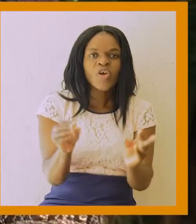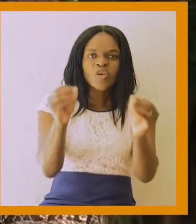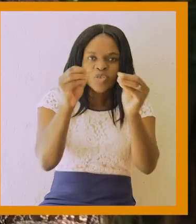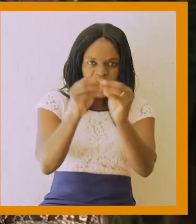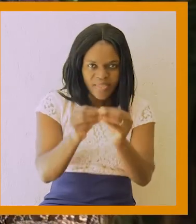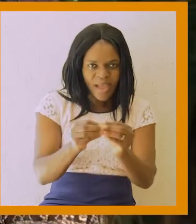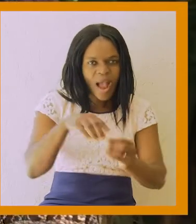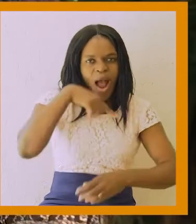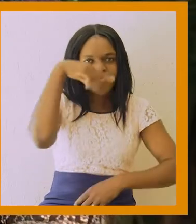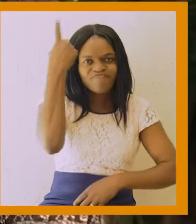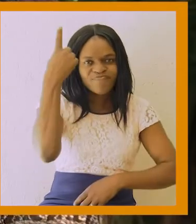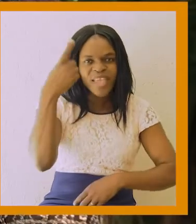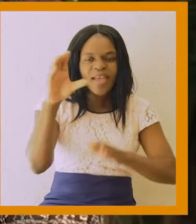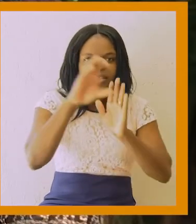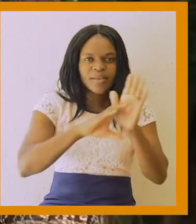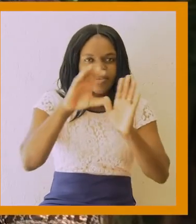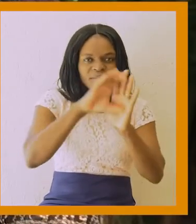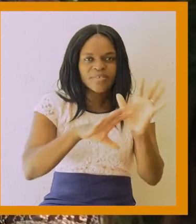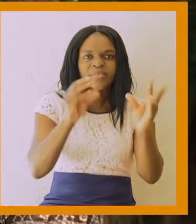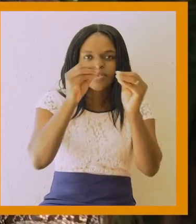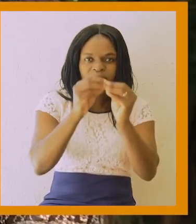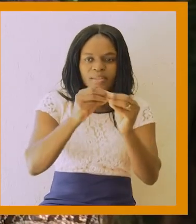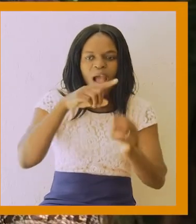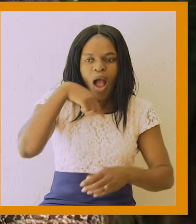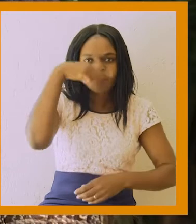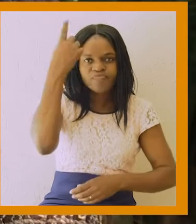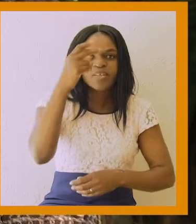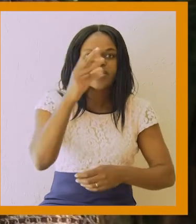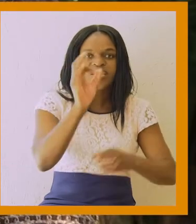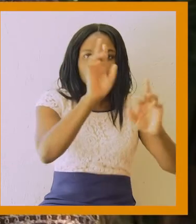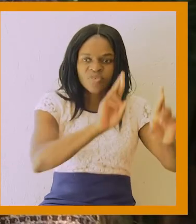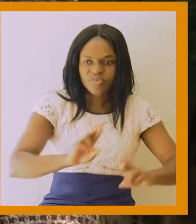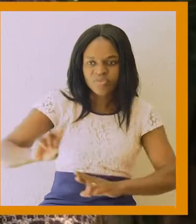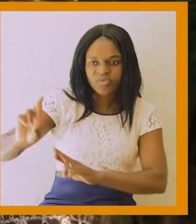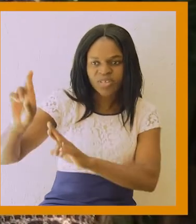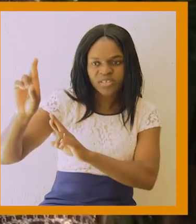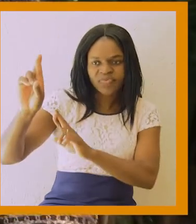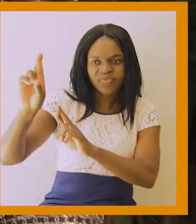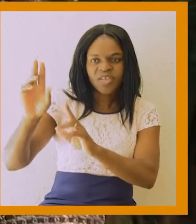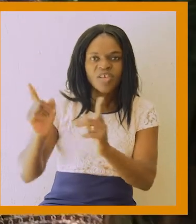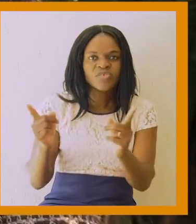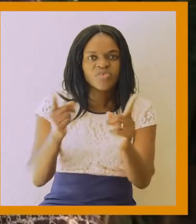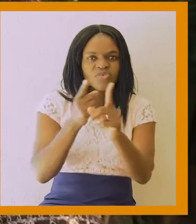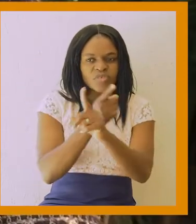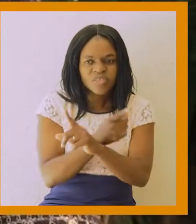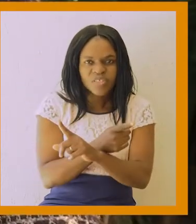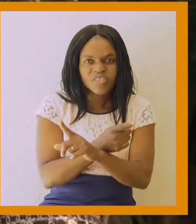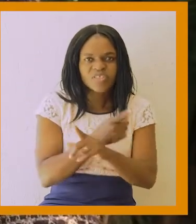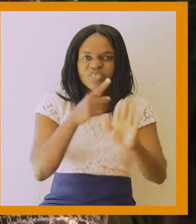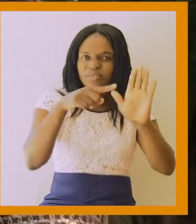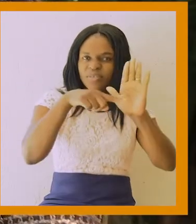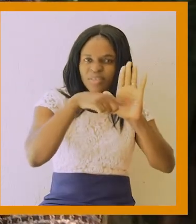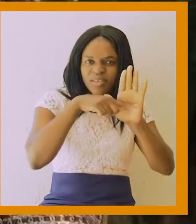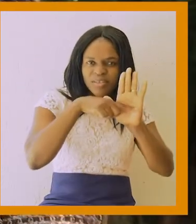we can make it. As a country, we can make it. If we are ready to change